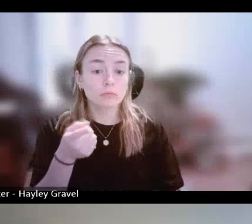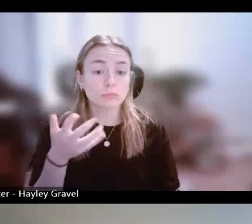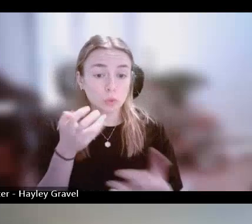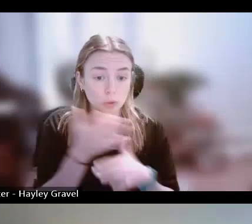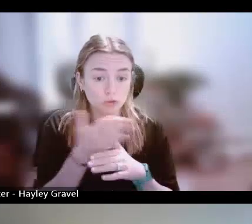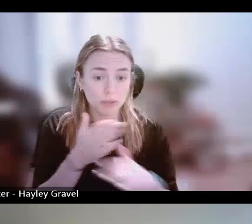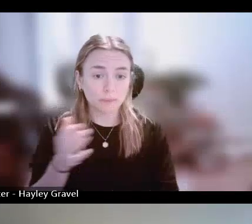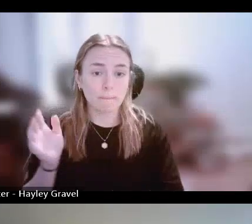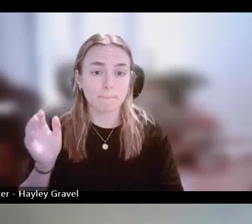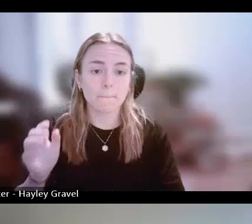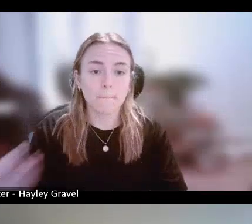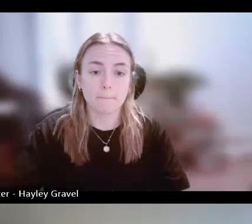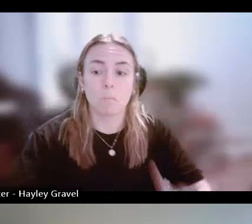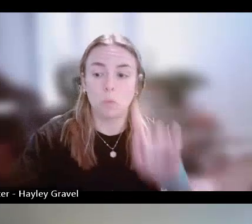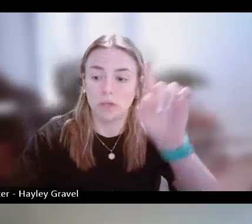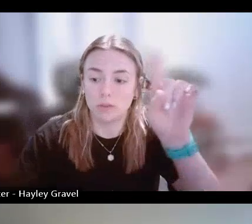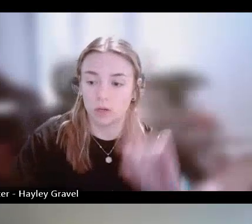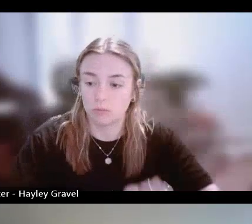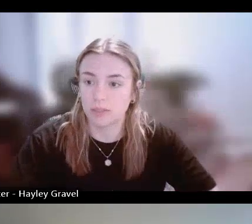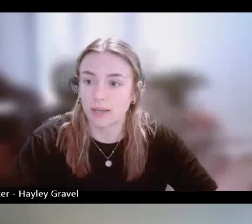comment?